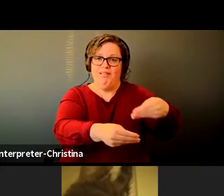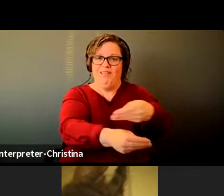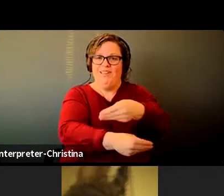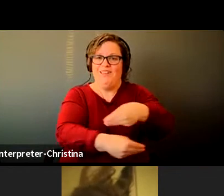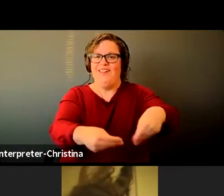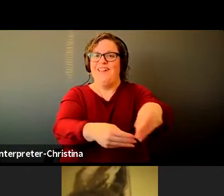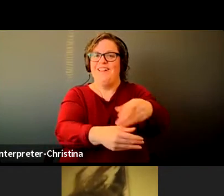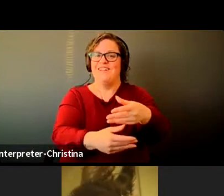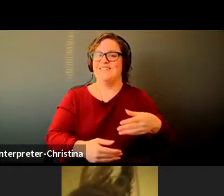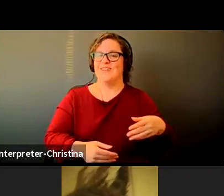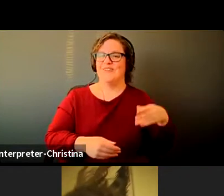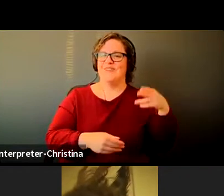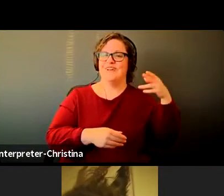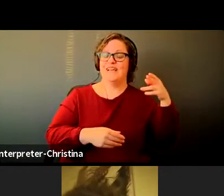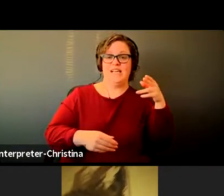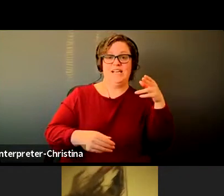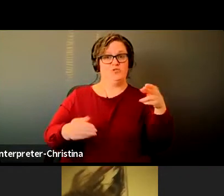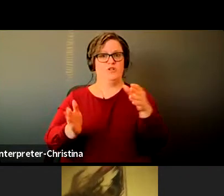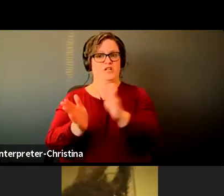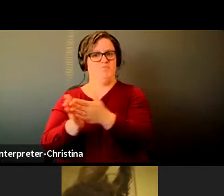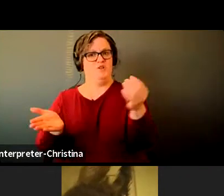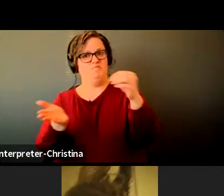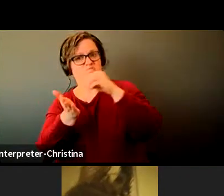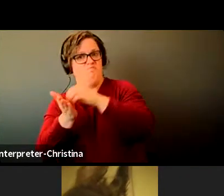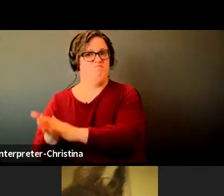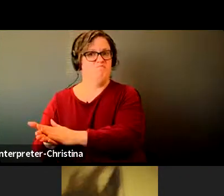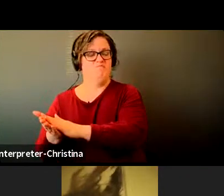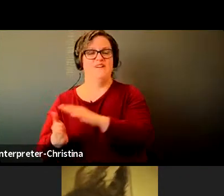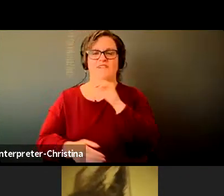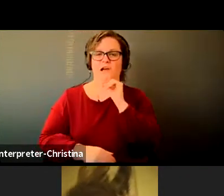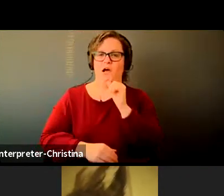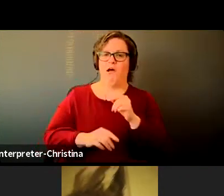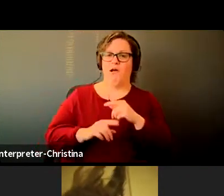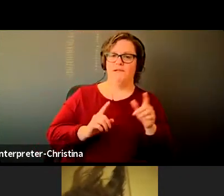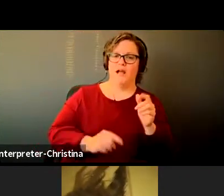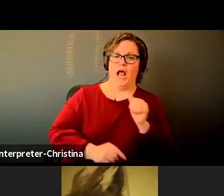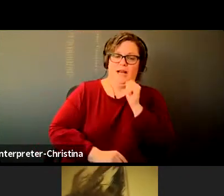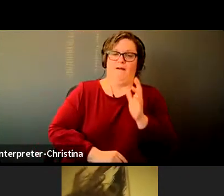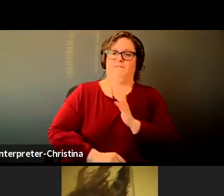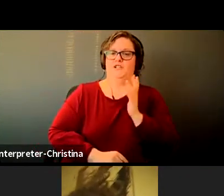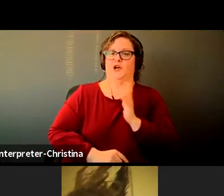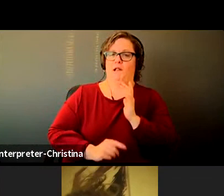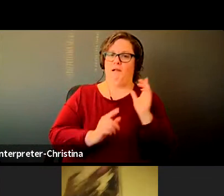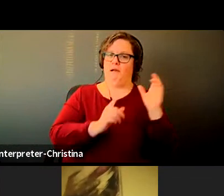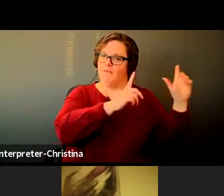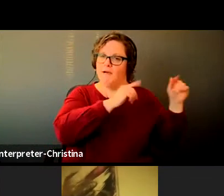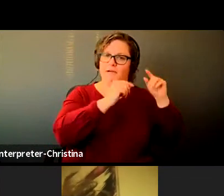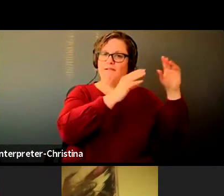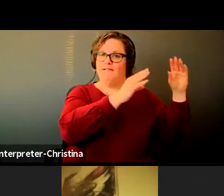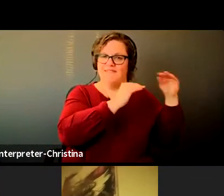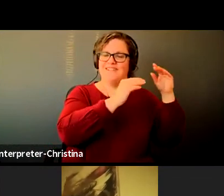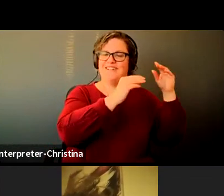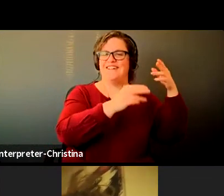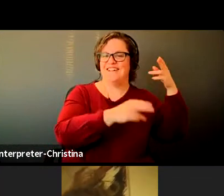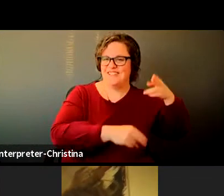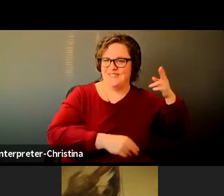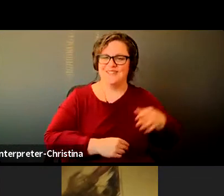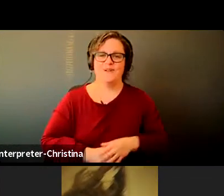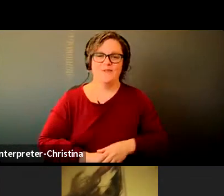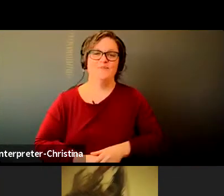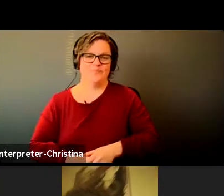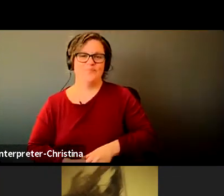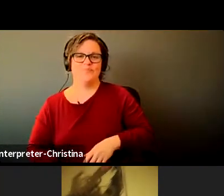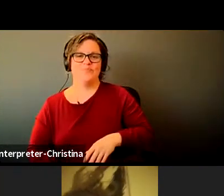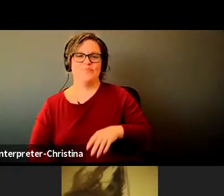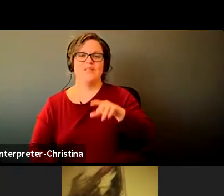isn't in the archives, but. Yeah, I was wondering if you could maybe talk more about that. Yeah, absolutely. I think there's Kumkum,